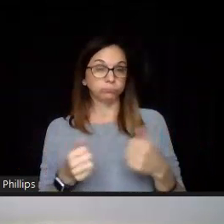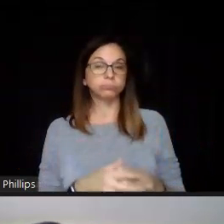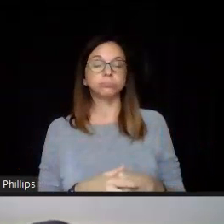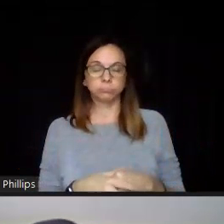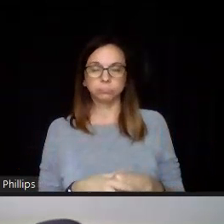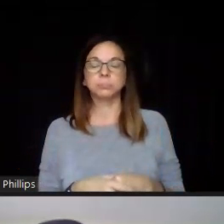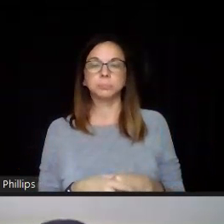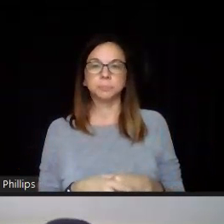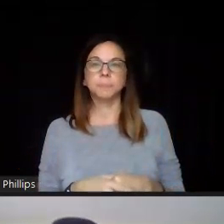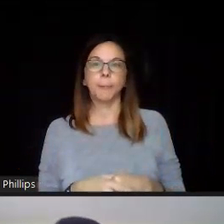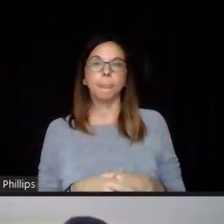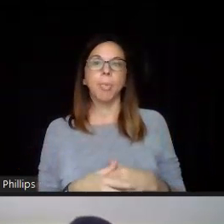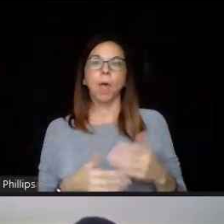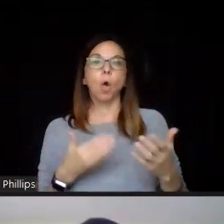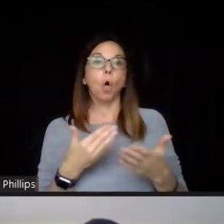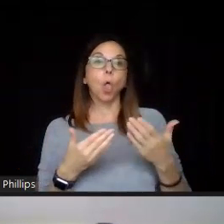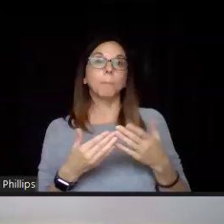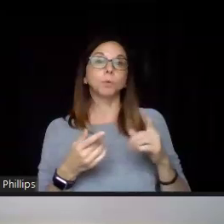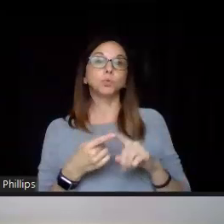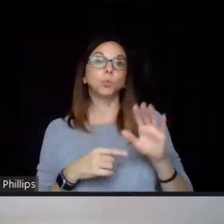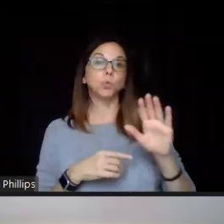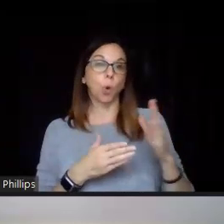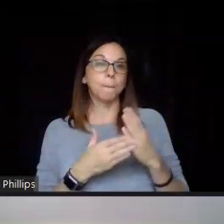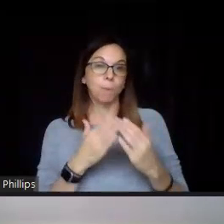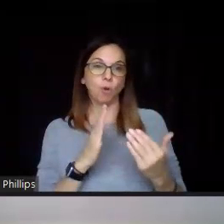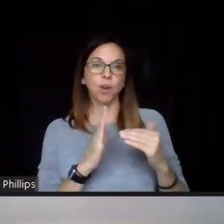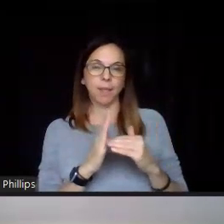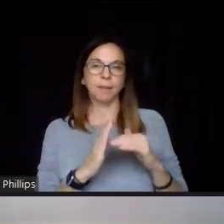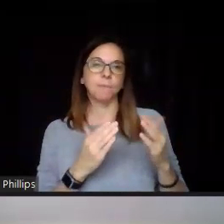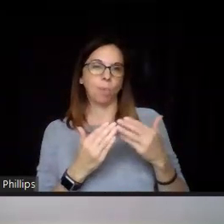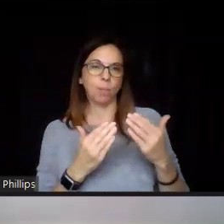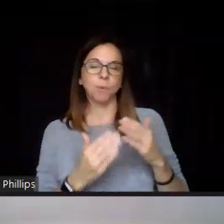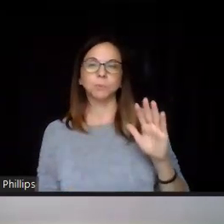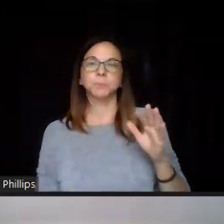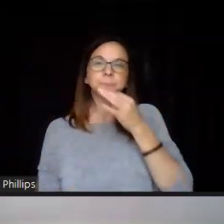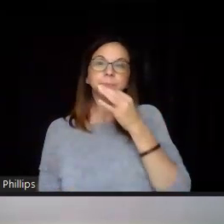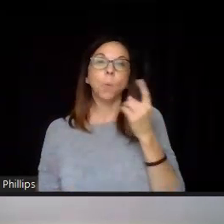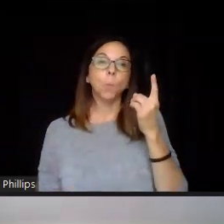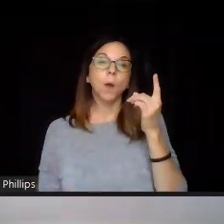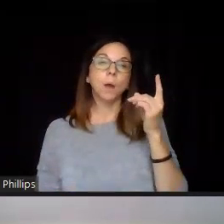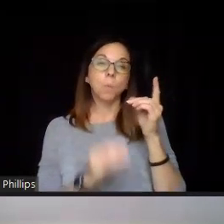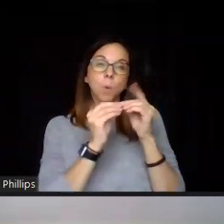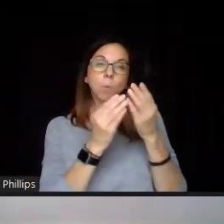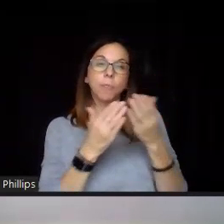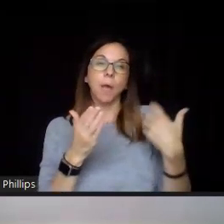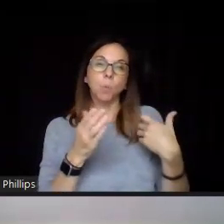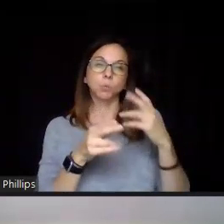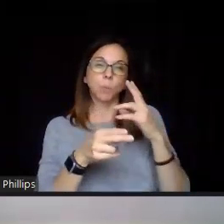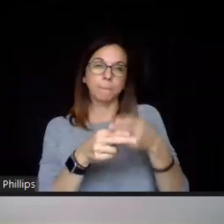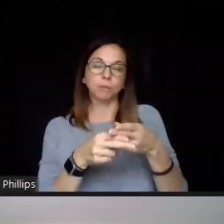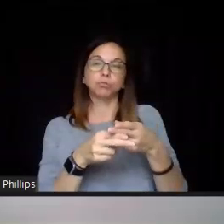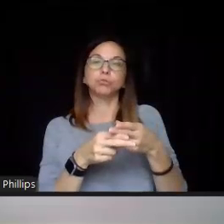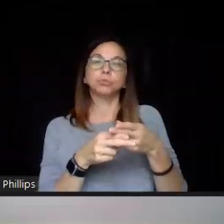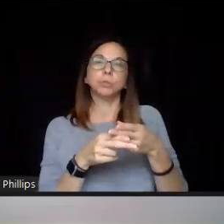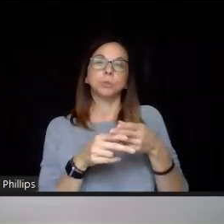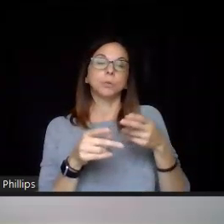All right, we're almost to your part again, so hang on, we're almost there. One last thing, though, I want to briefly mention to you